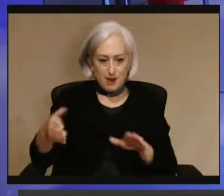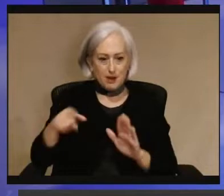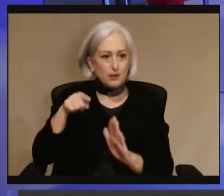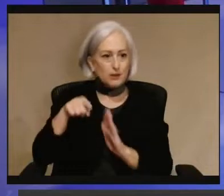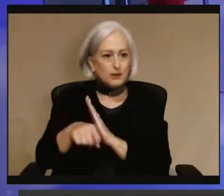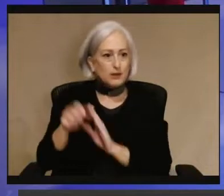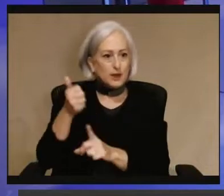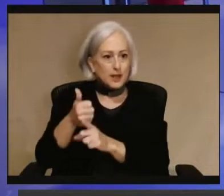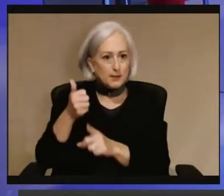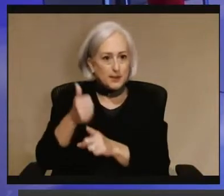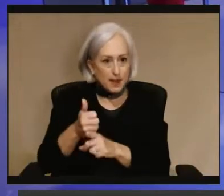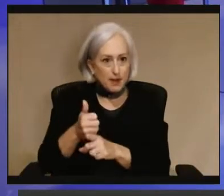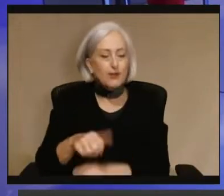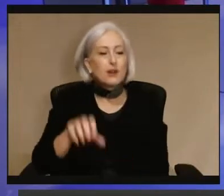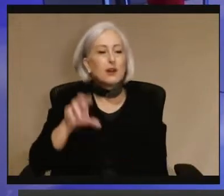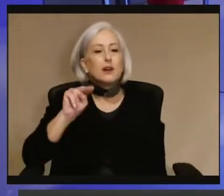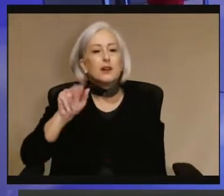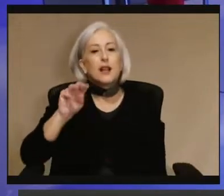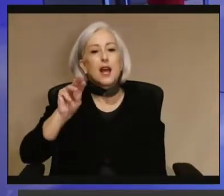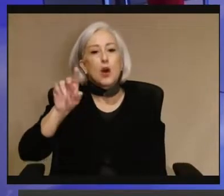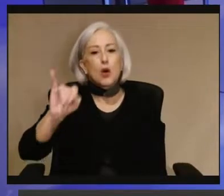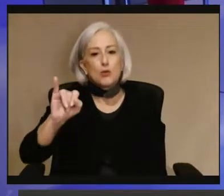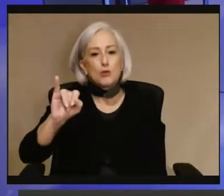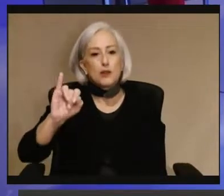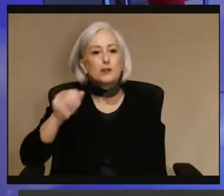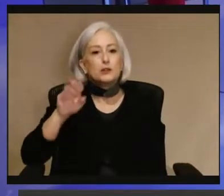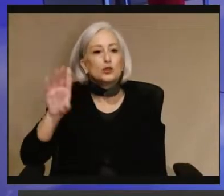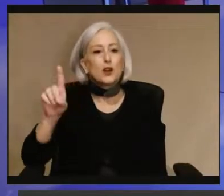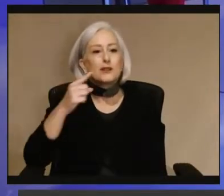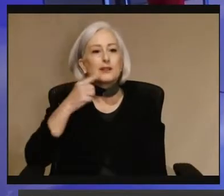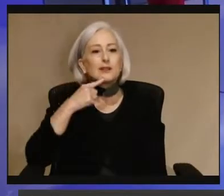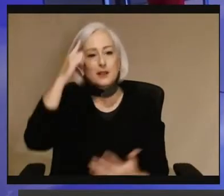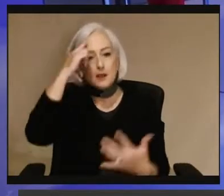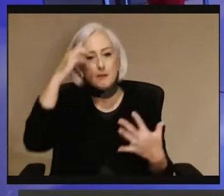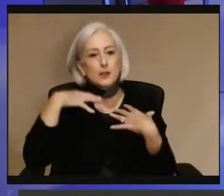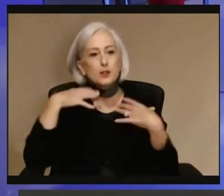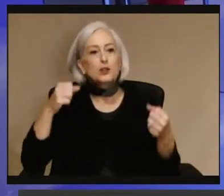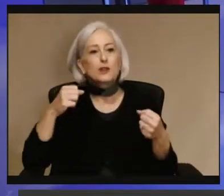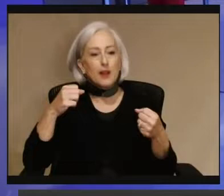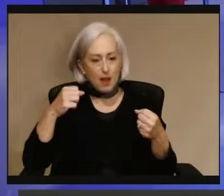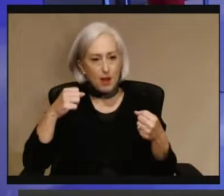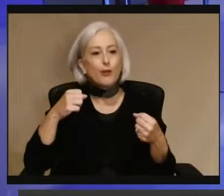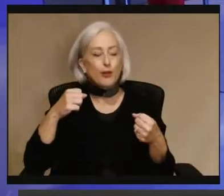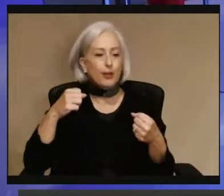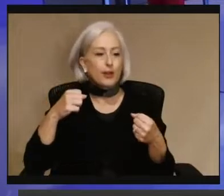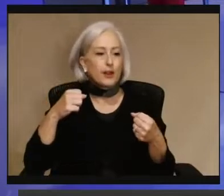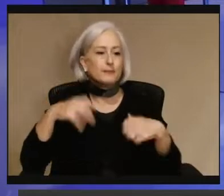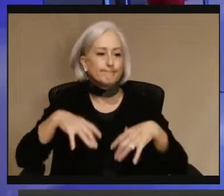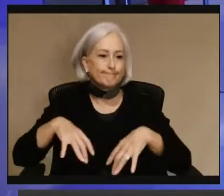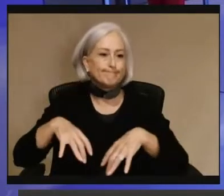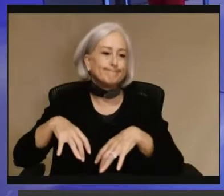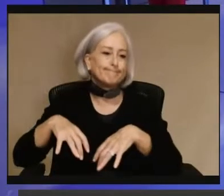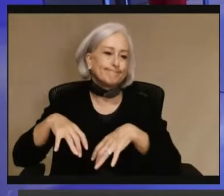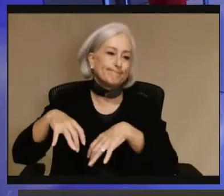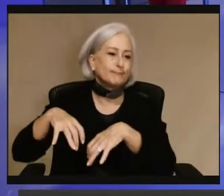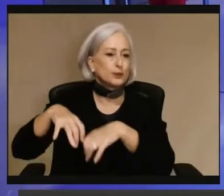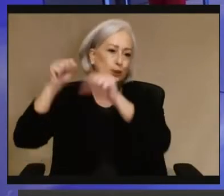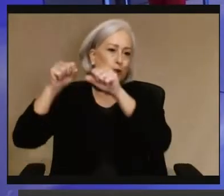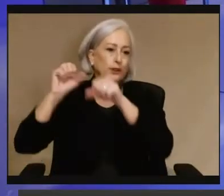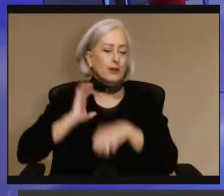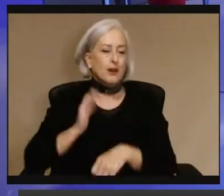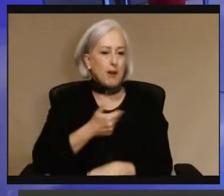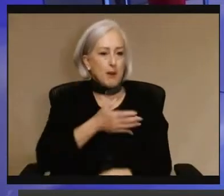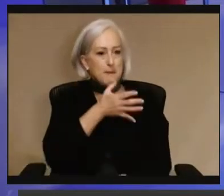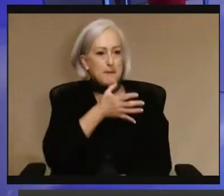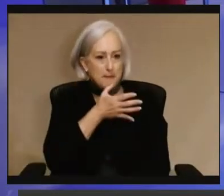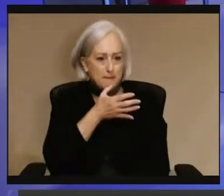mental health, took our mother. And do you think it helps, I guess, when something like that happens and everybody's reading it or thumbing